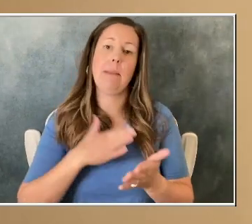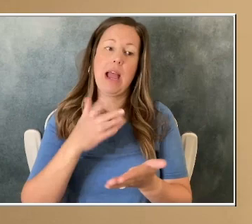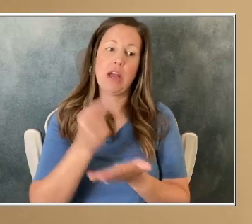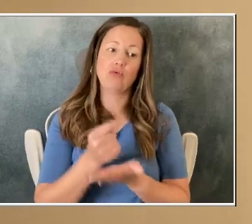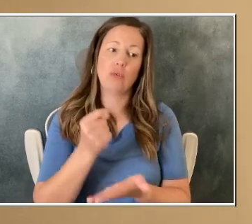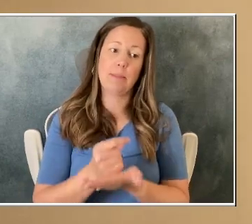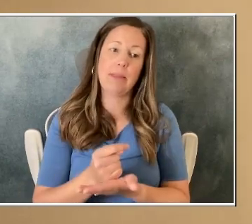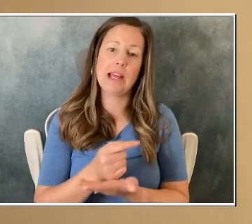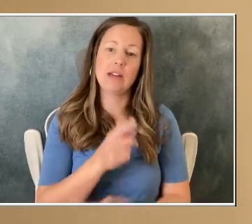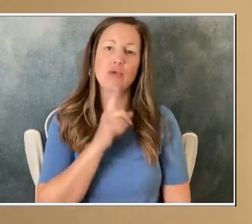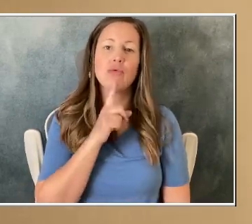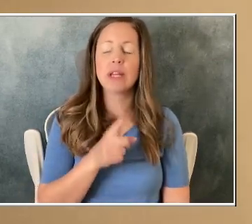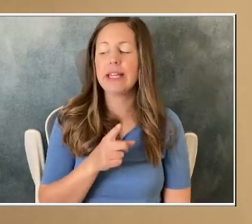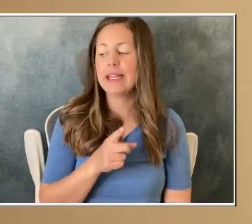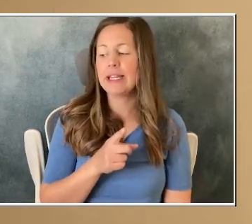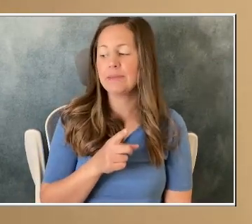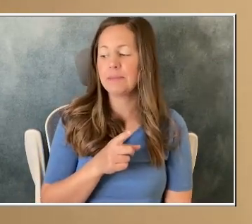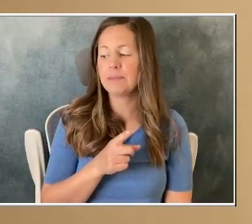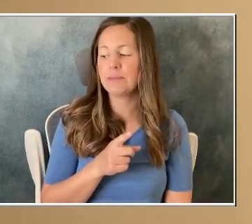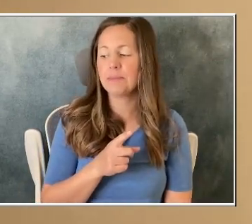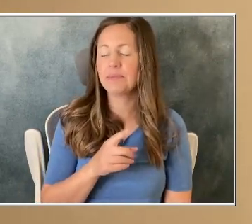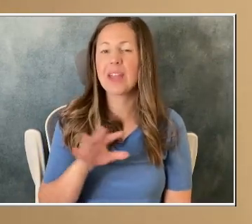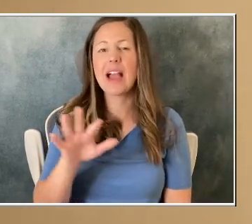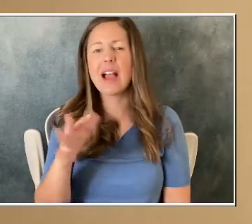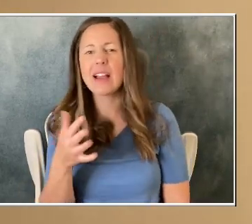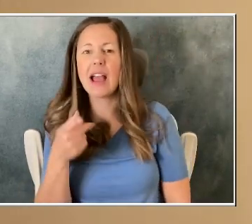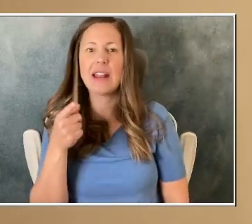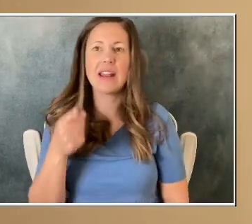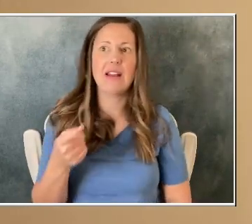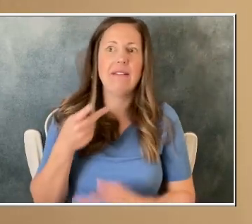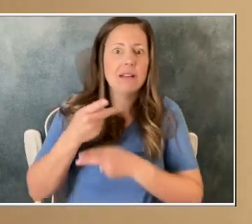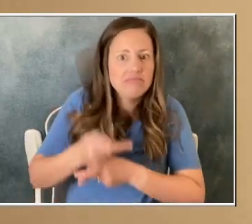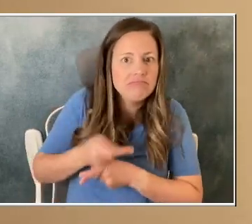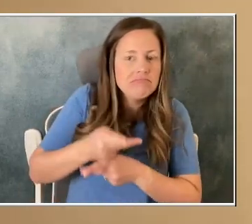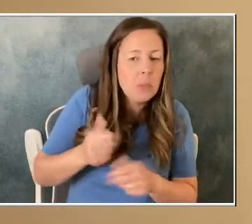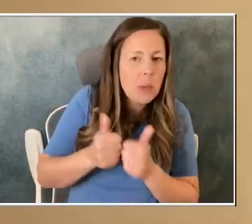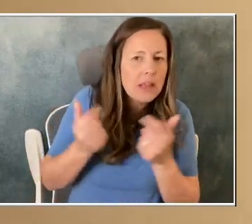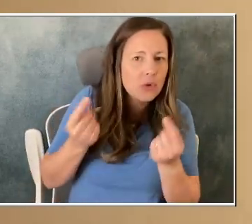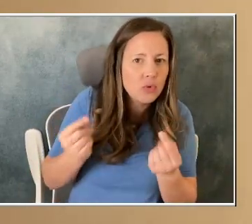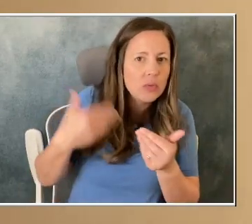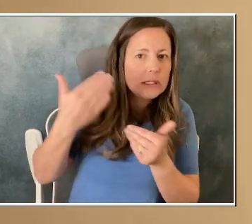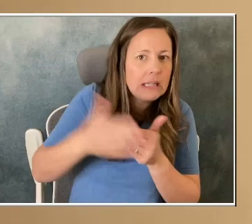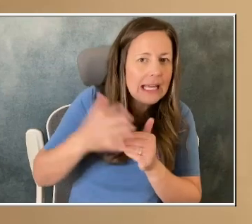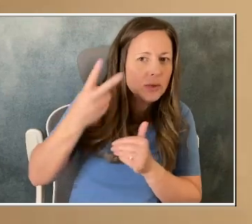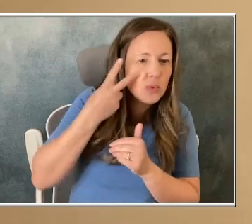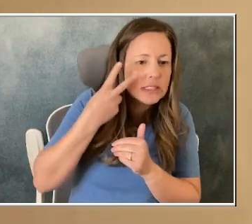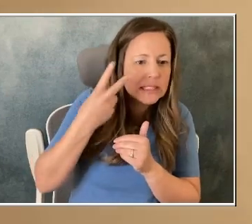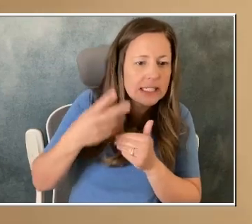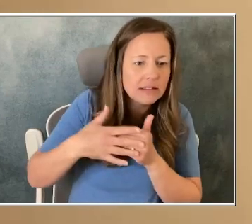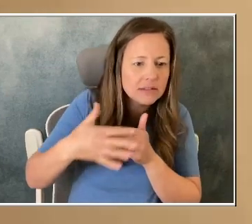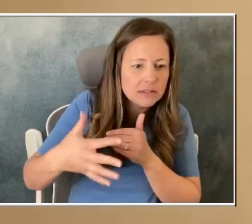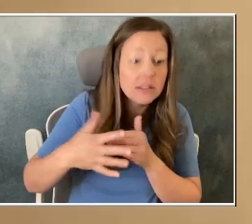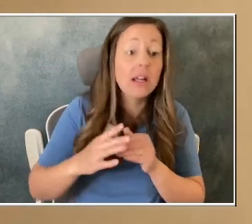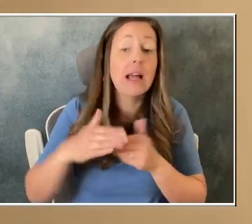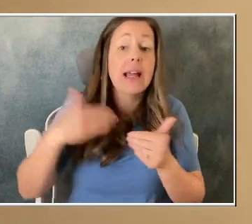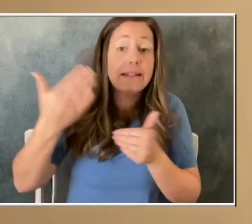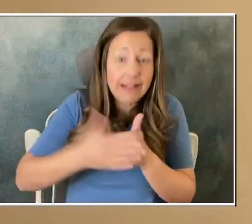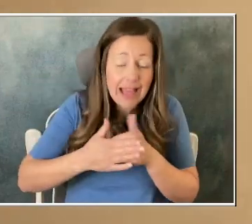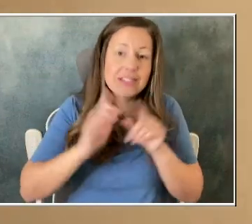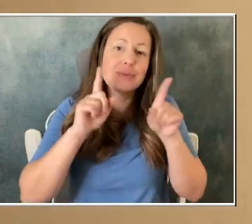of treading lightly on what we were going to do next, and going next was to see Dr.